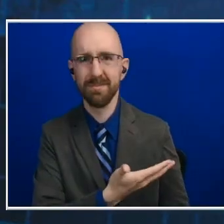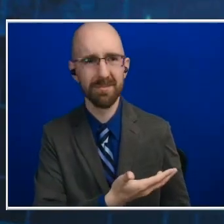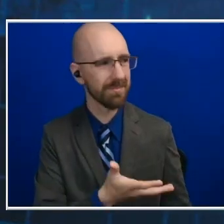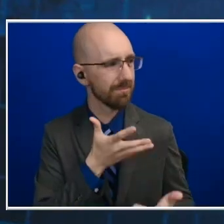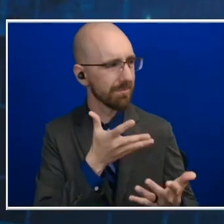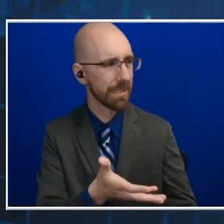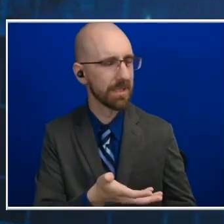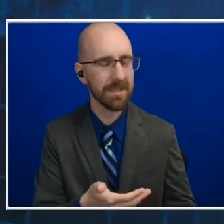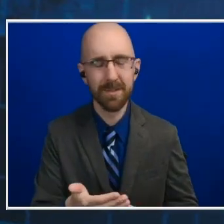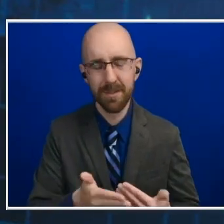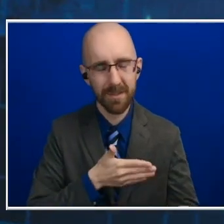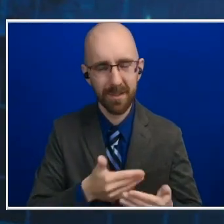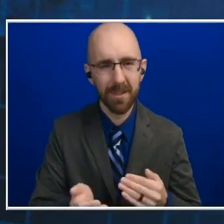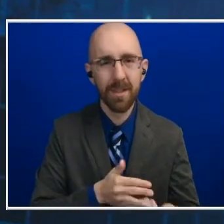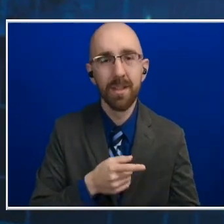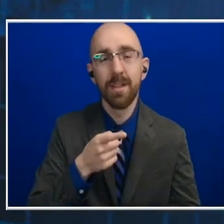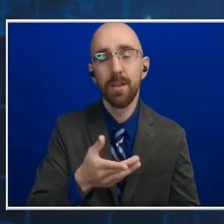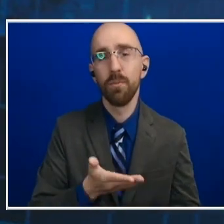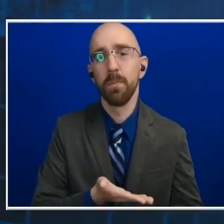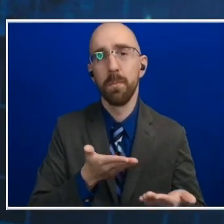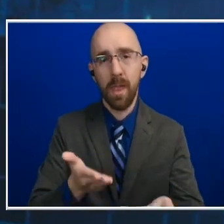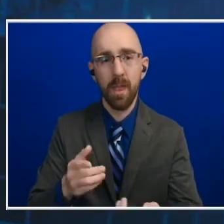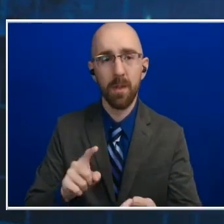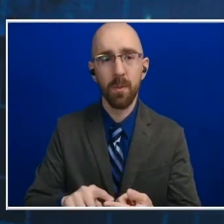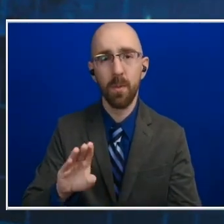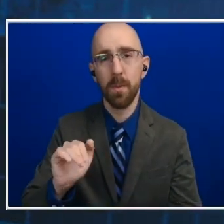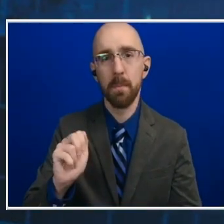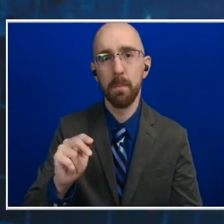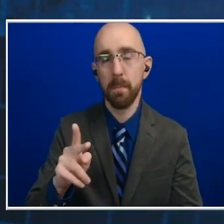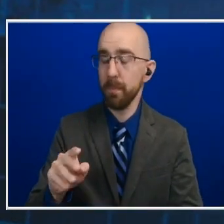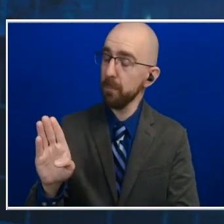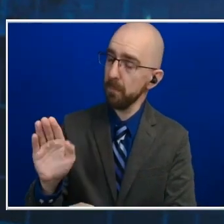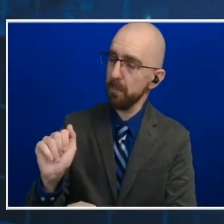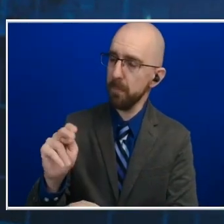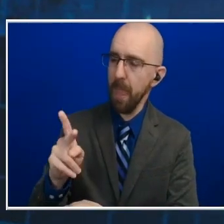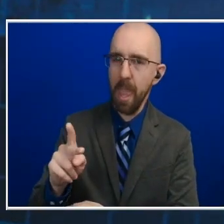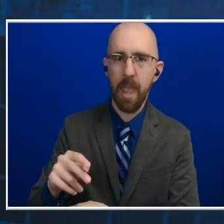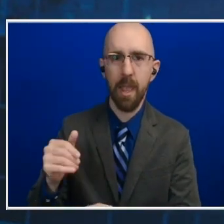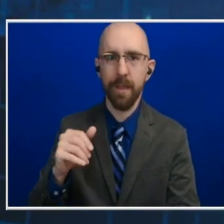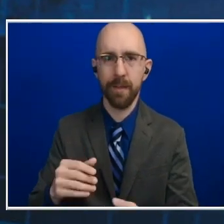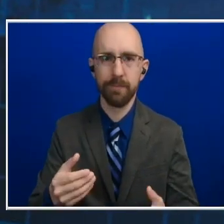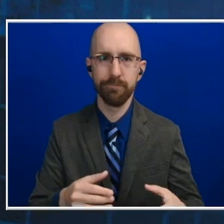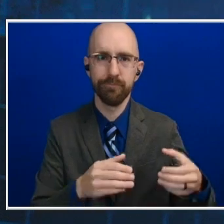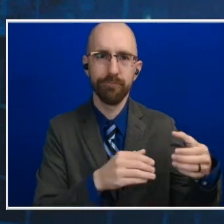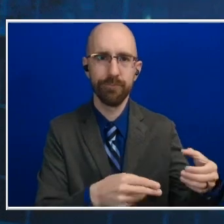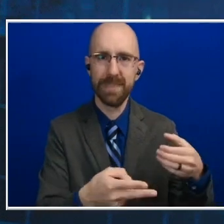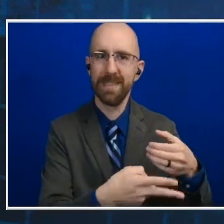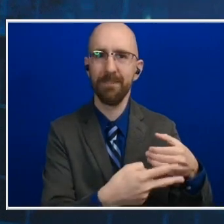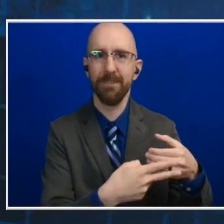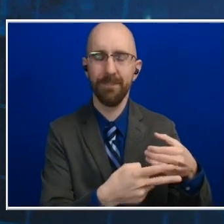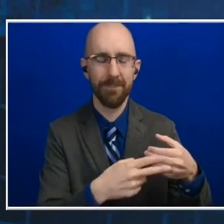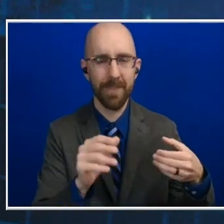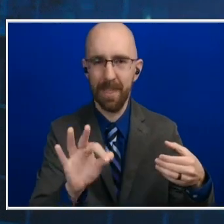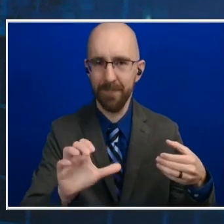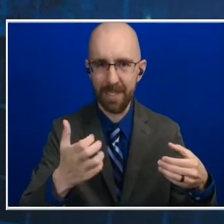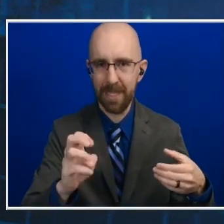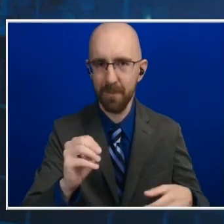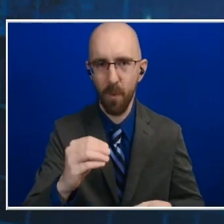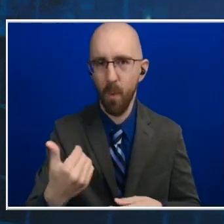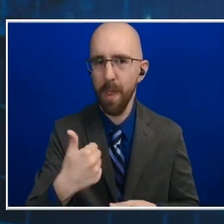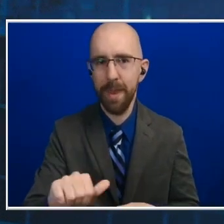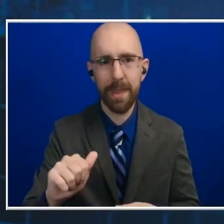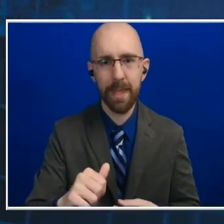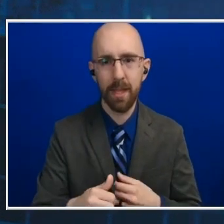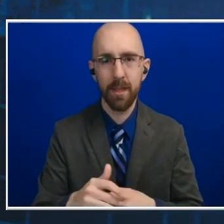they recommended to bank sperm just in the off chance that the chemo did any of the drugs or anything did